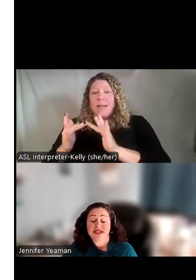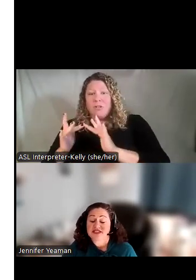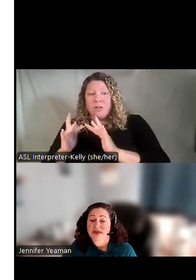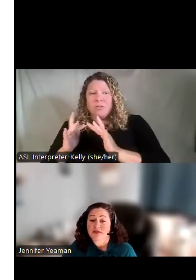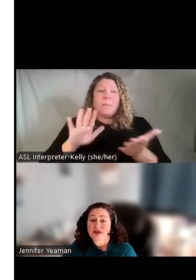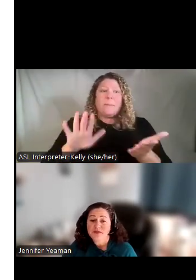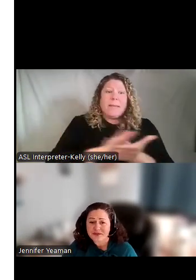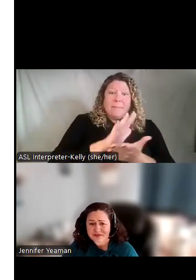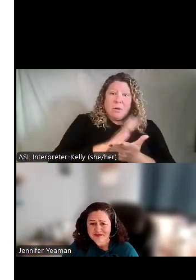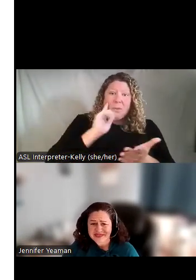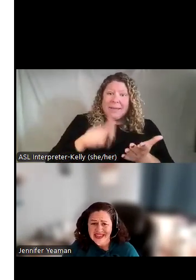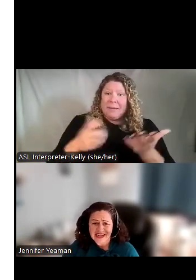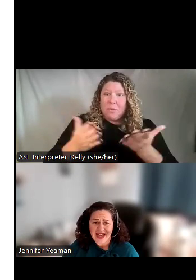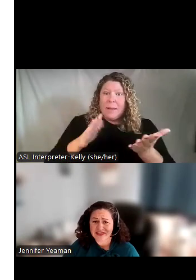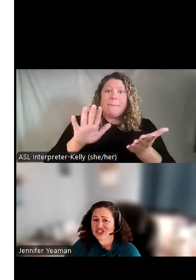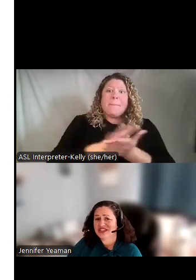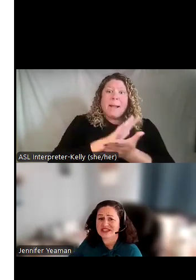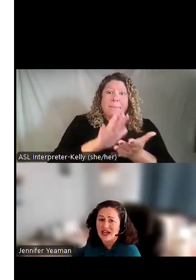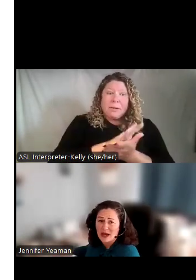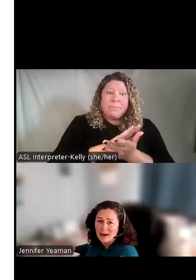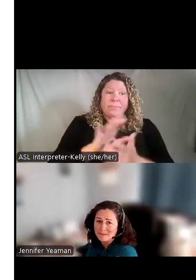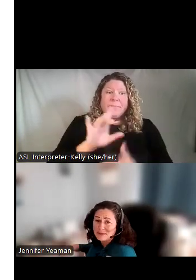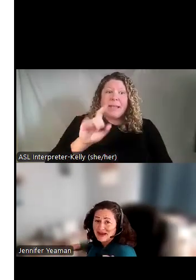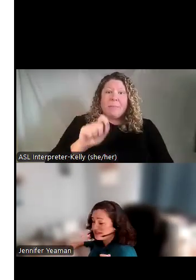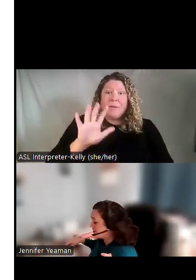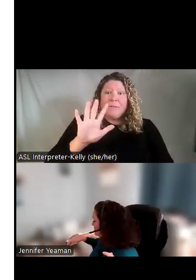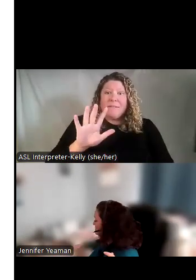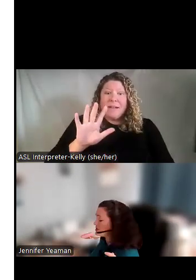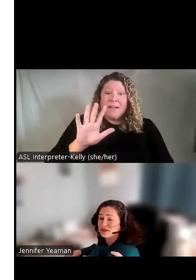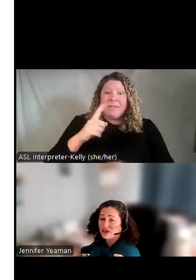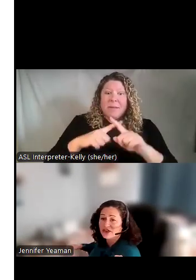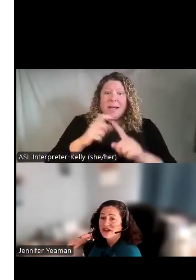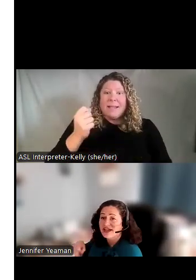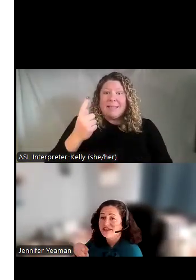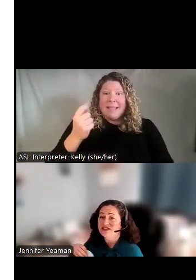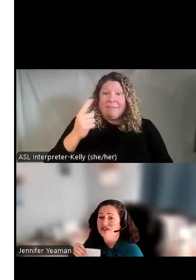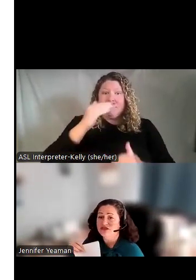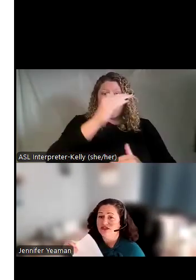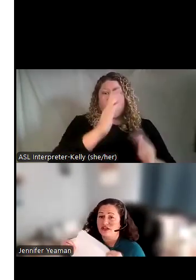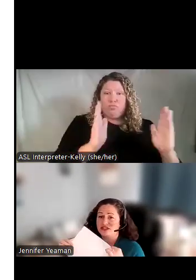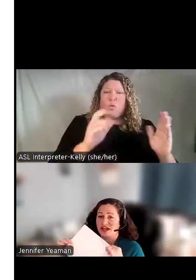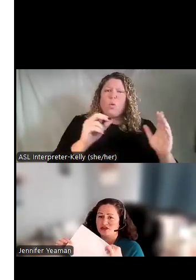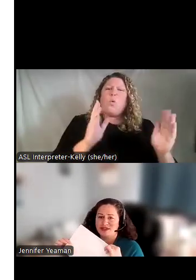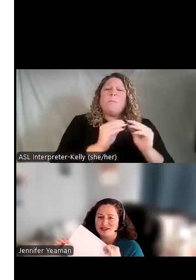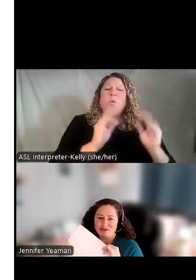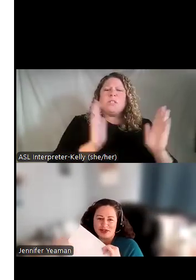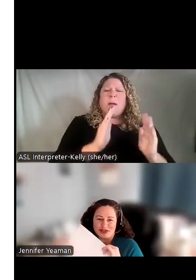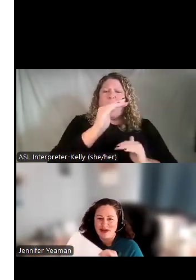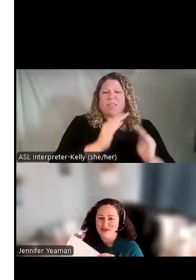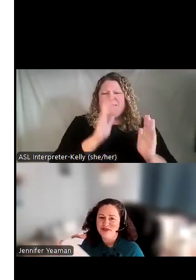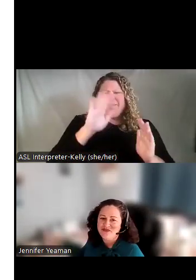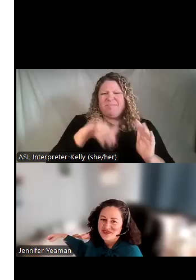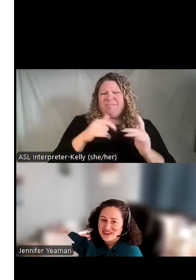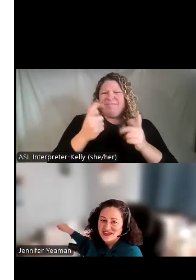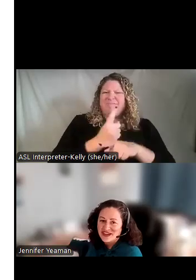will need a piece of paper 8.5 inches by 11 inches or smaller, and that's usually your standard piece of